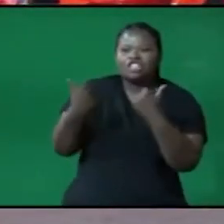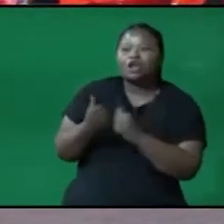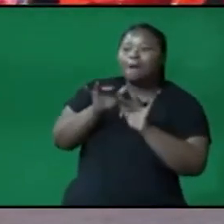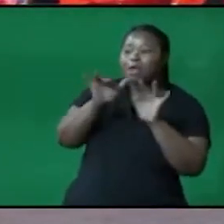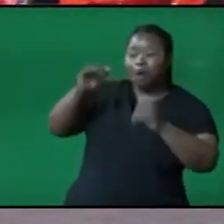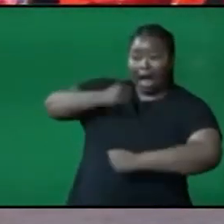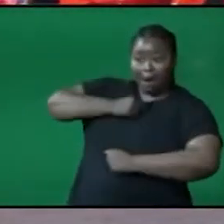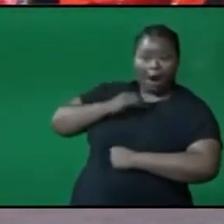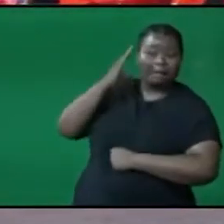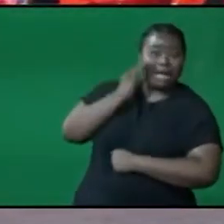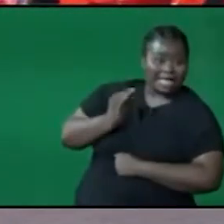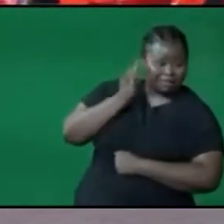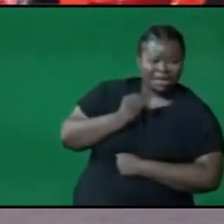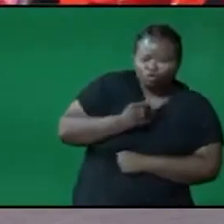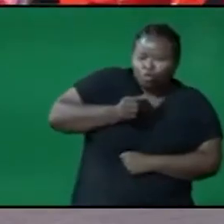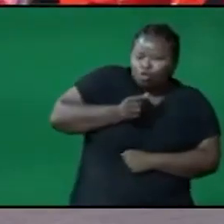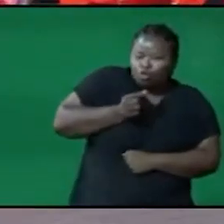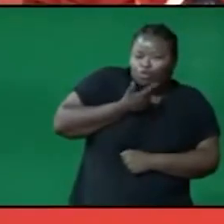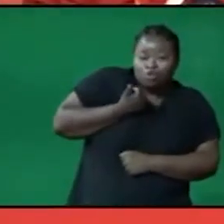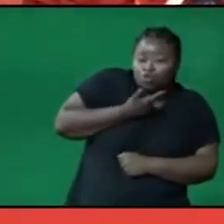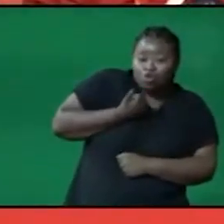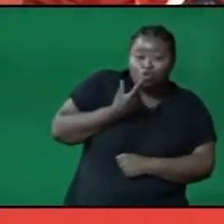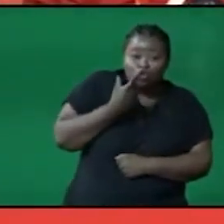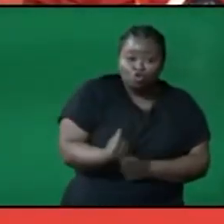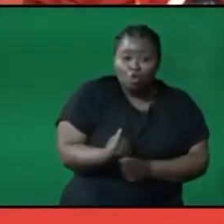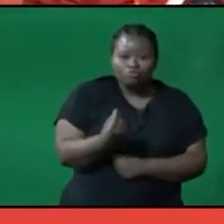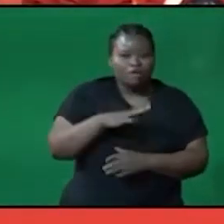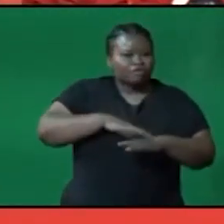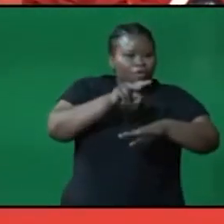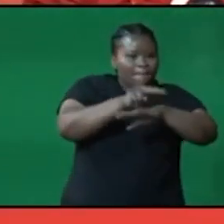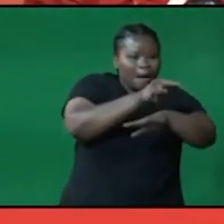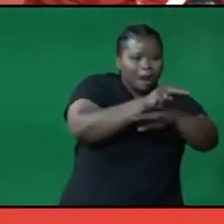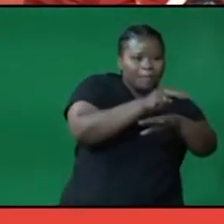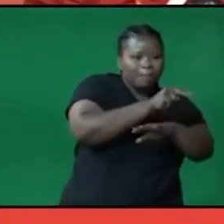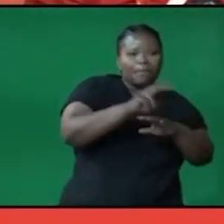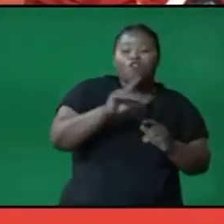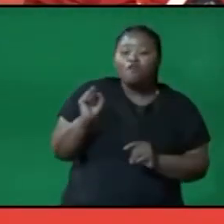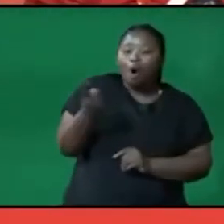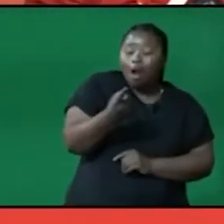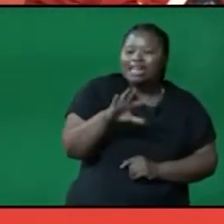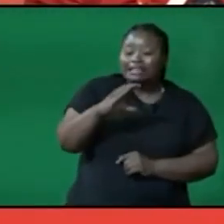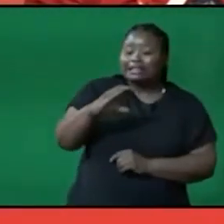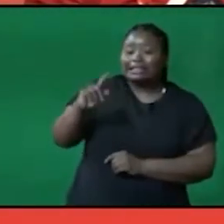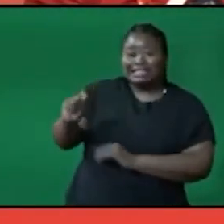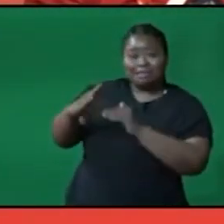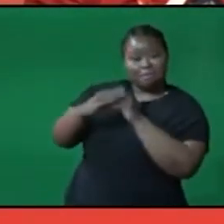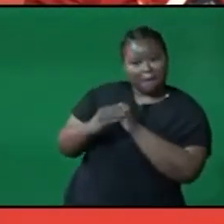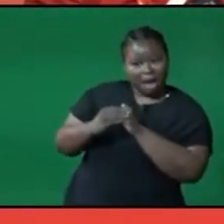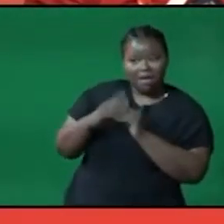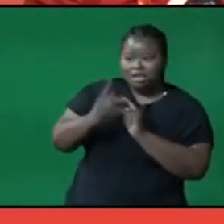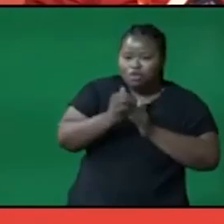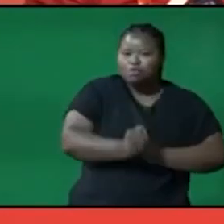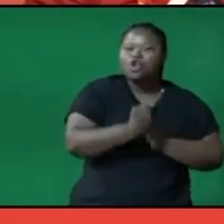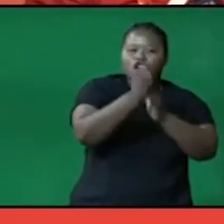In due course, we will hold an induction of all CCT members, but as they will be